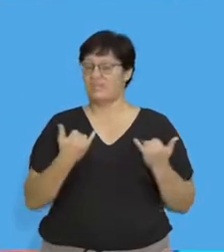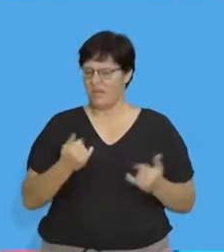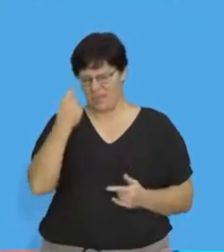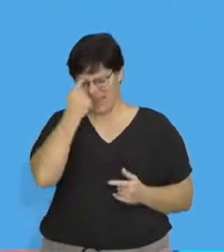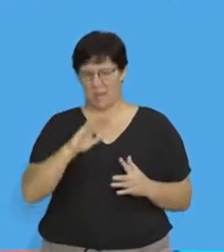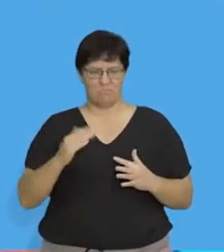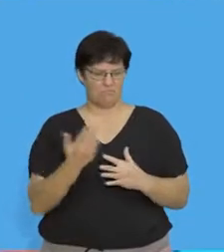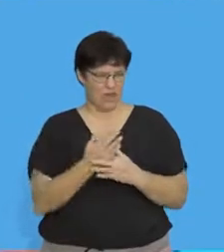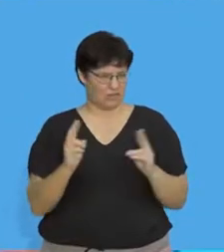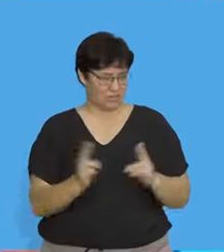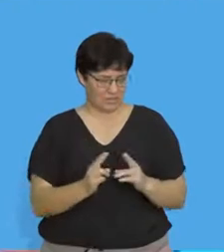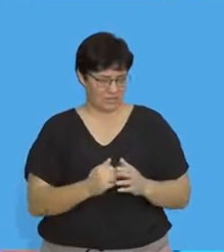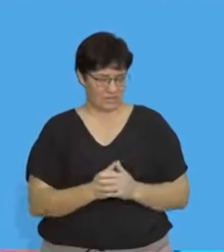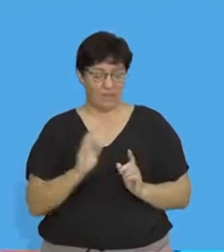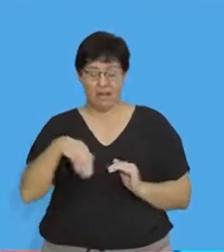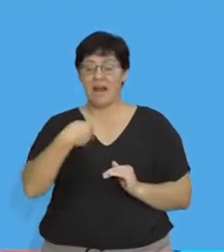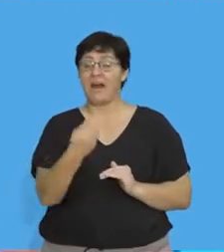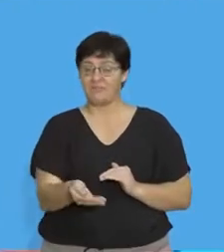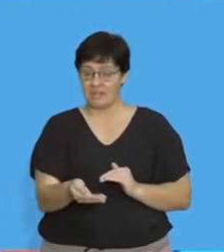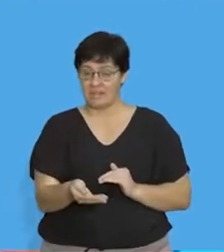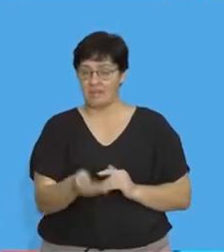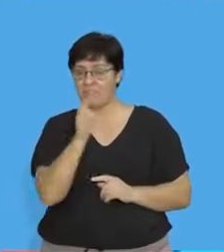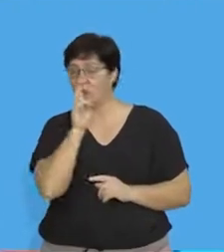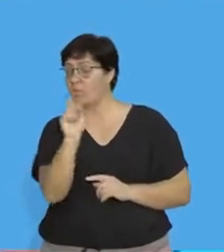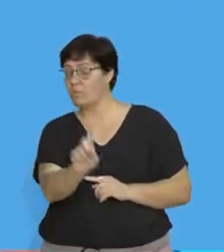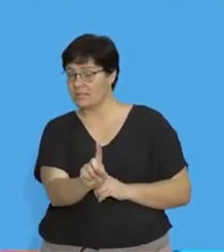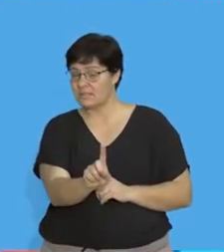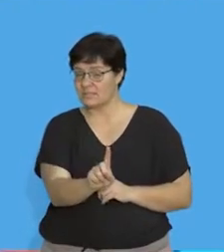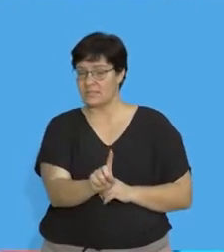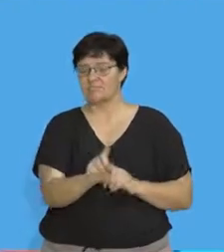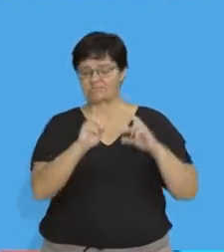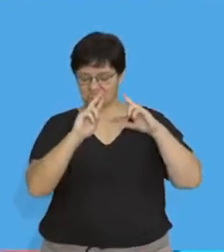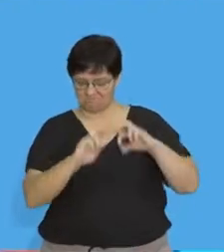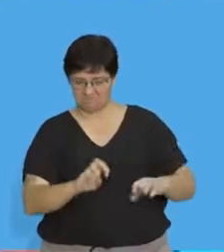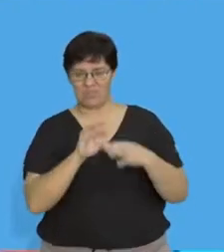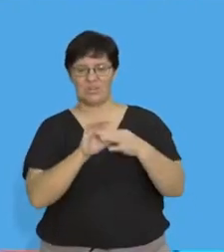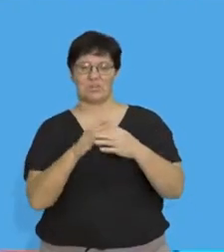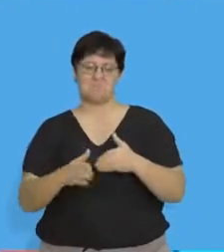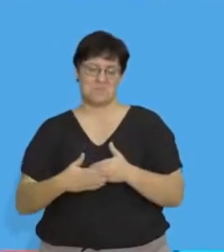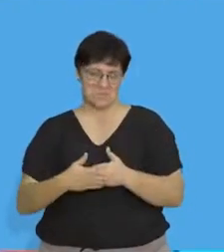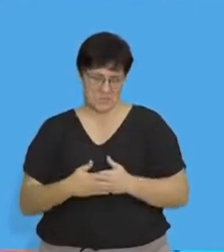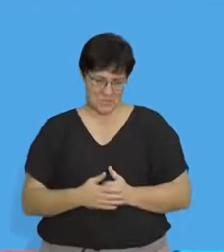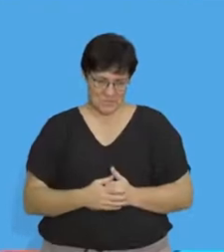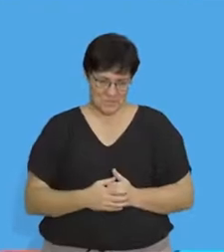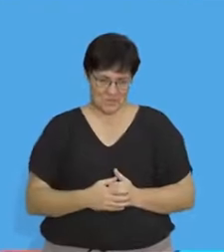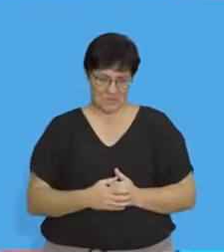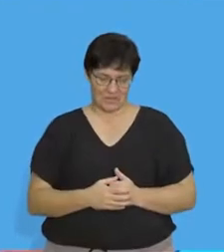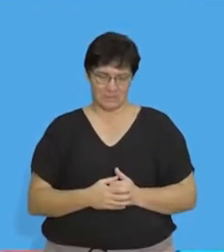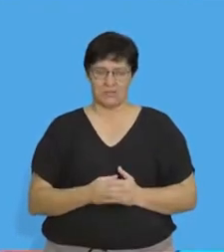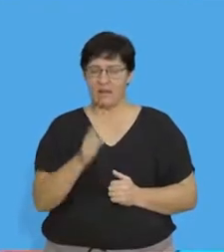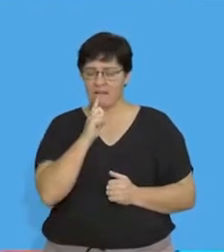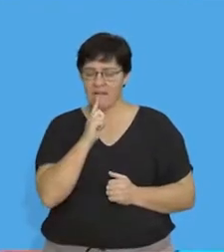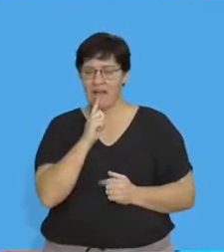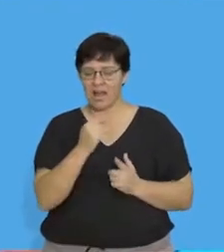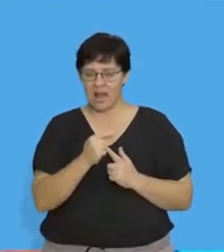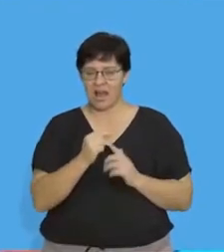short break. After this, we'll be looking at some further relationships, exploring the inversely